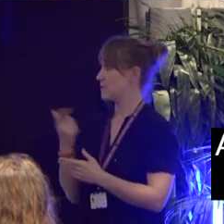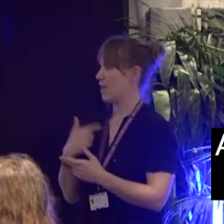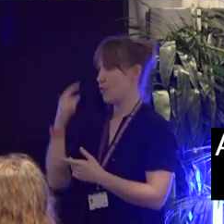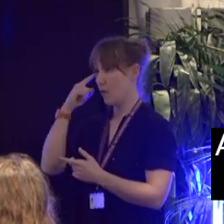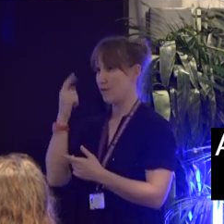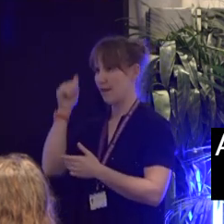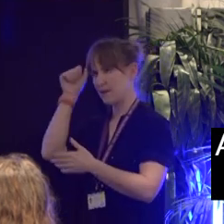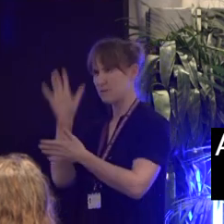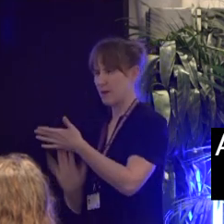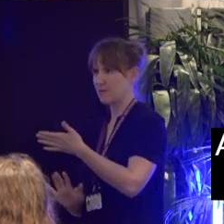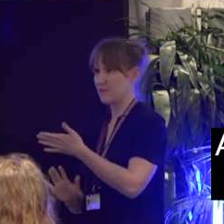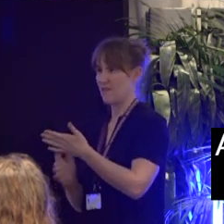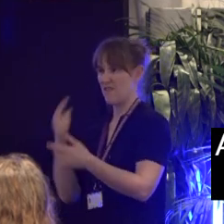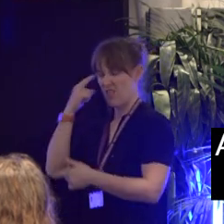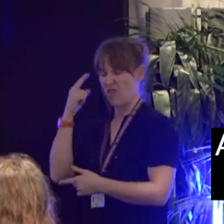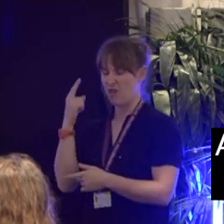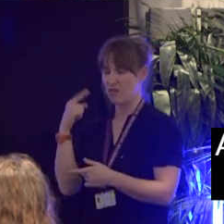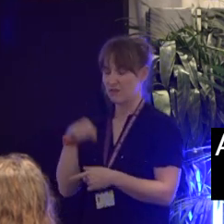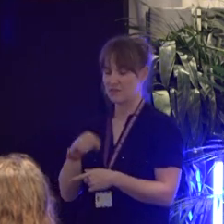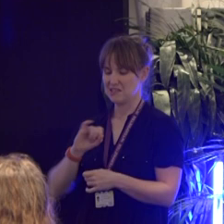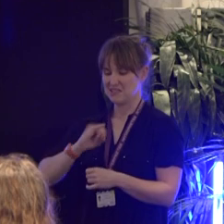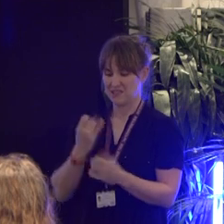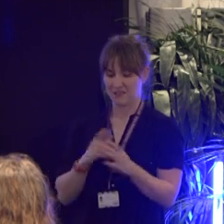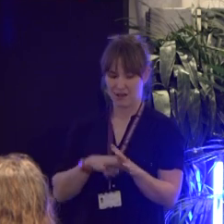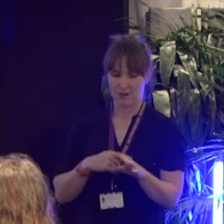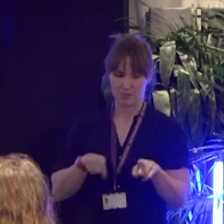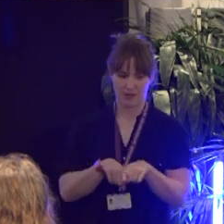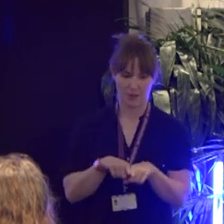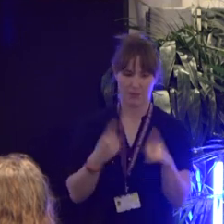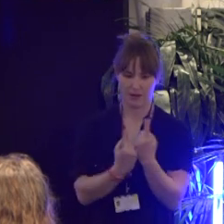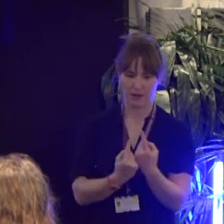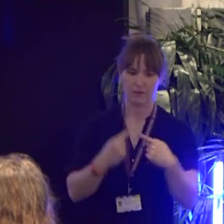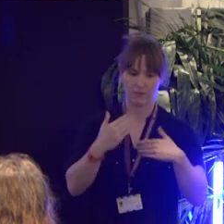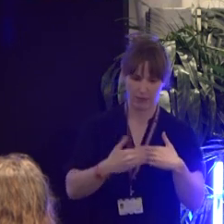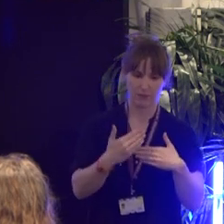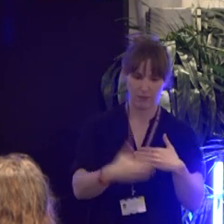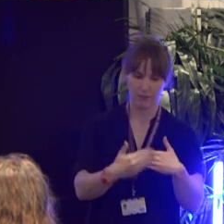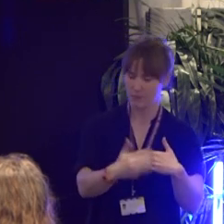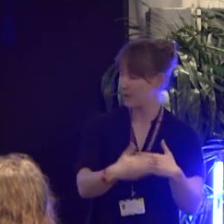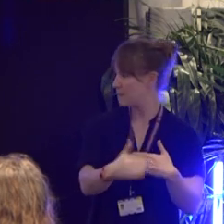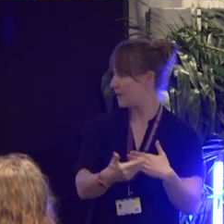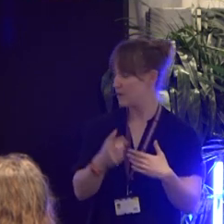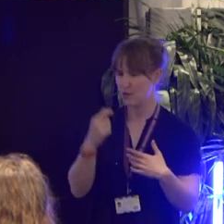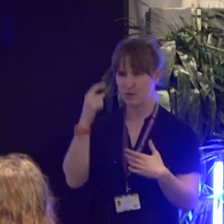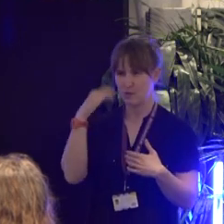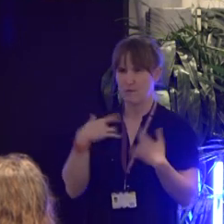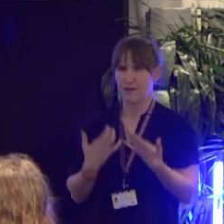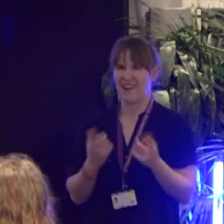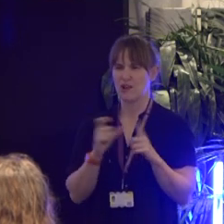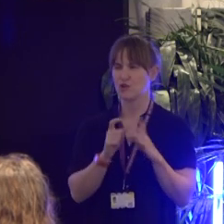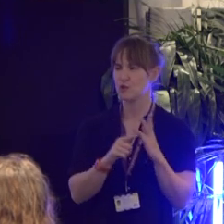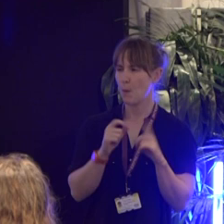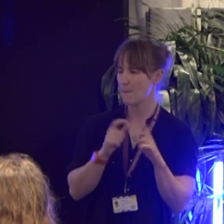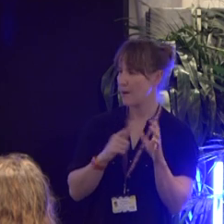same experience 5-6 times, the imprint is there, but I don't feel I don't get that dopamine hit, if that's what it